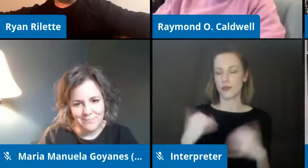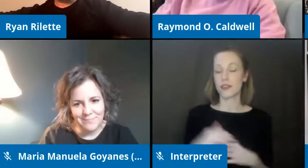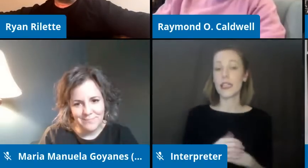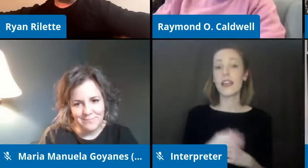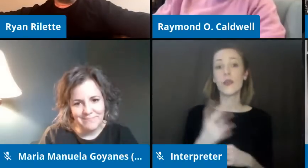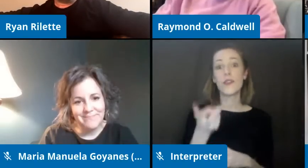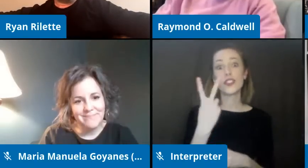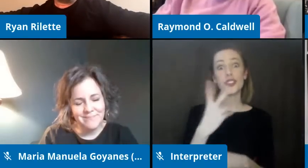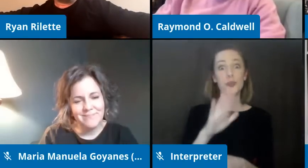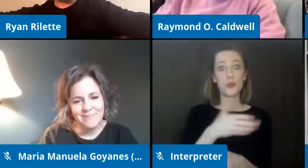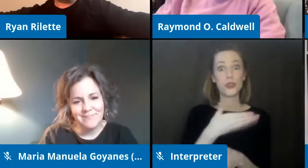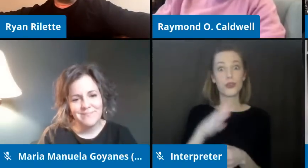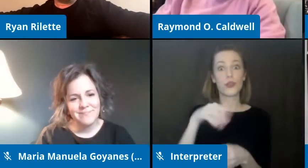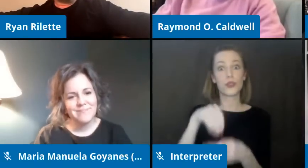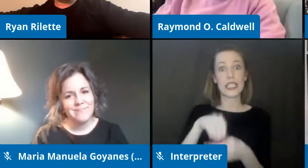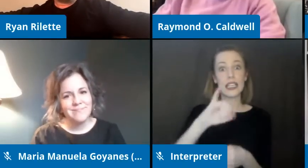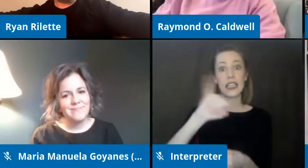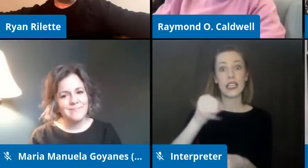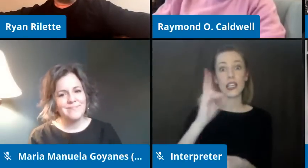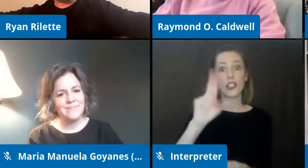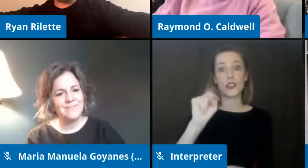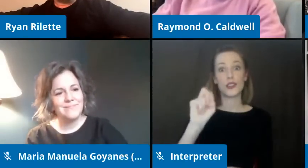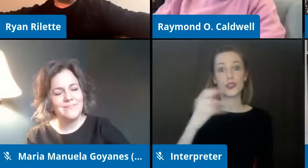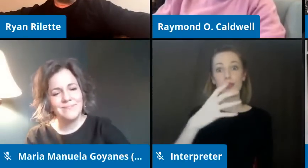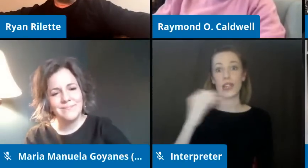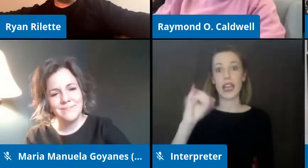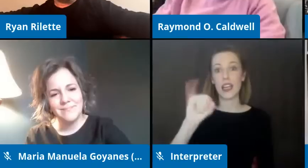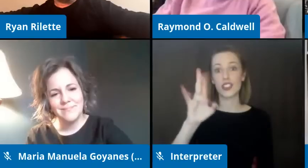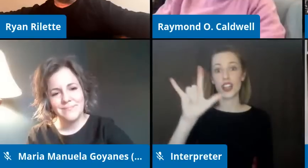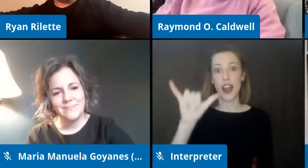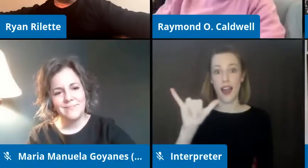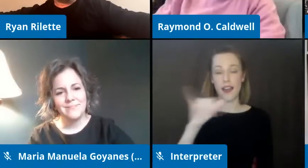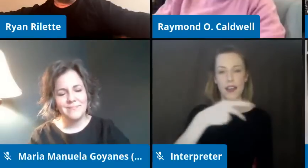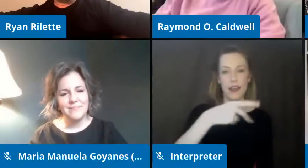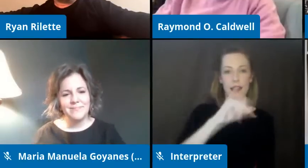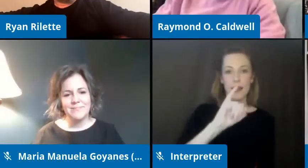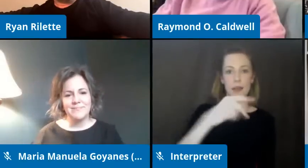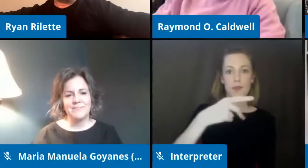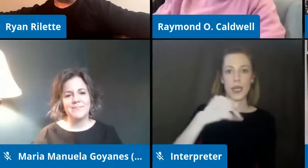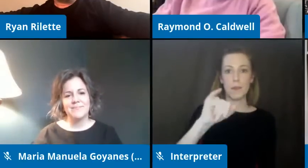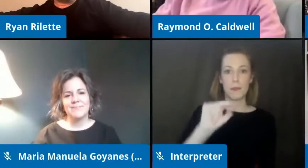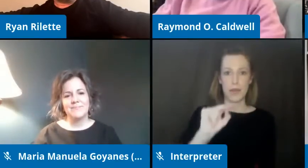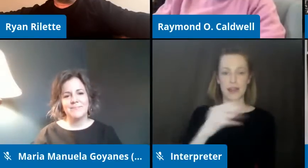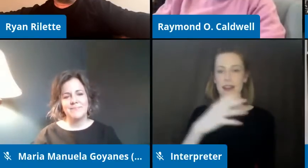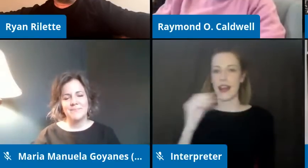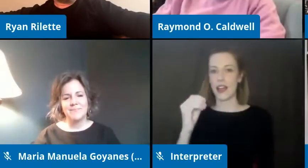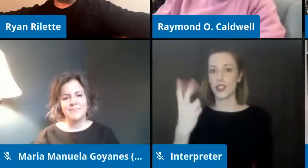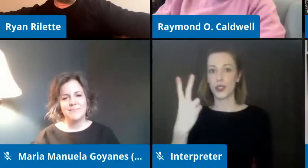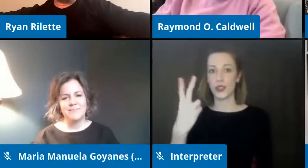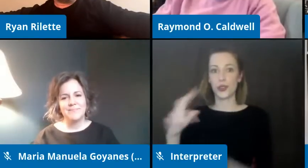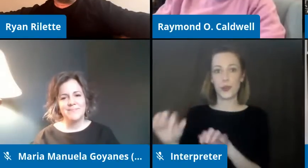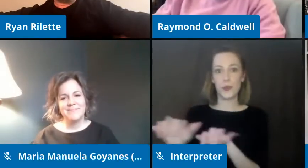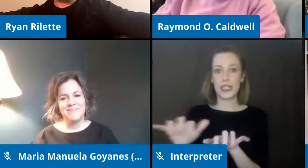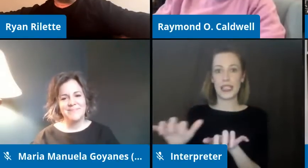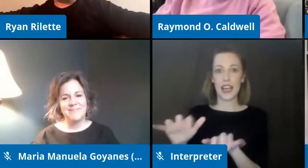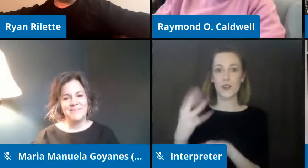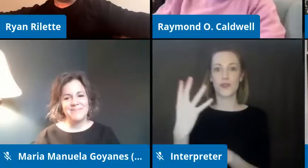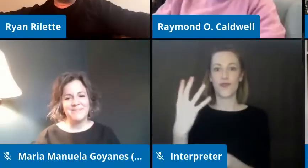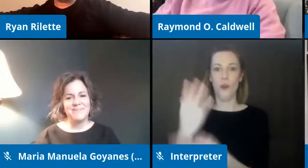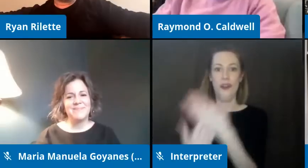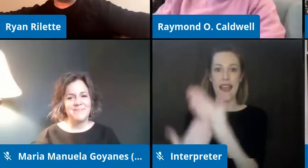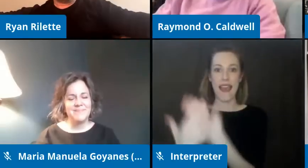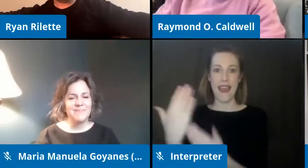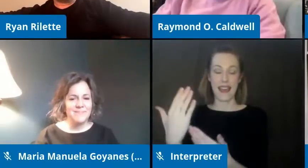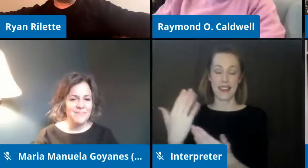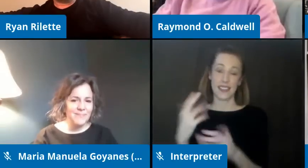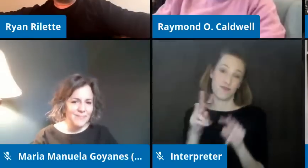July, Pippin and Two Pianos, Four Hands, which are on our calendar. Stay tuned till next week and we'll let you know what's happening